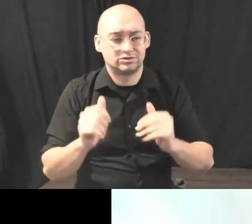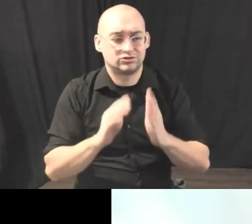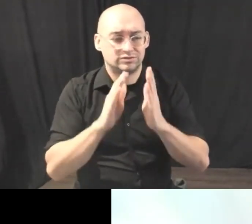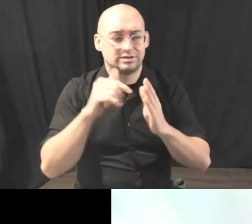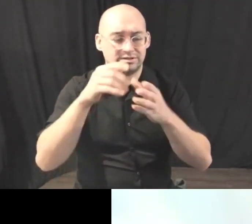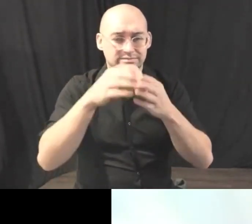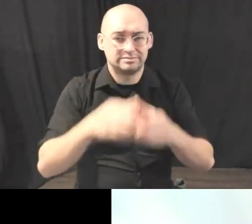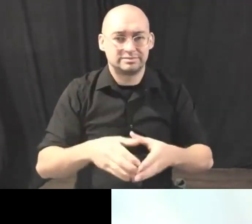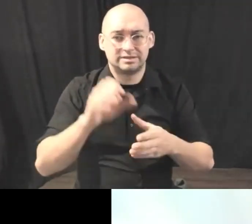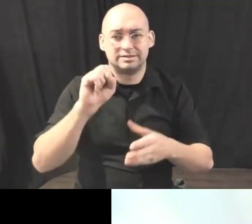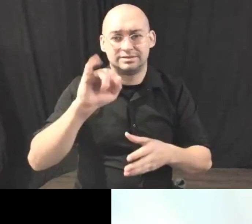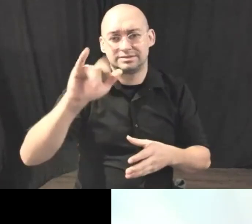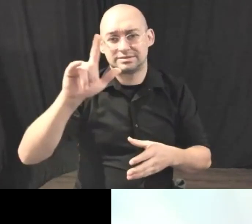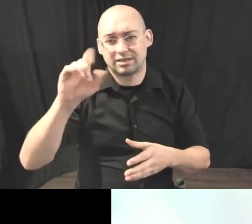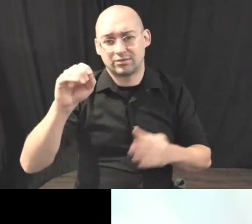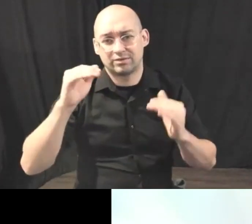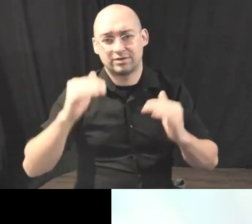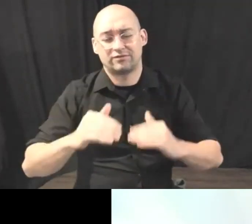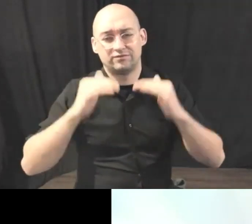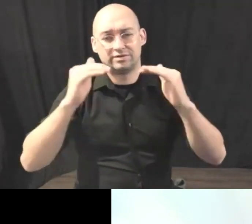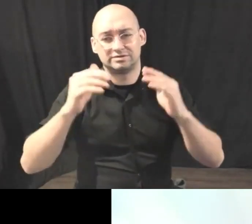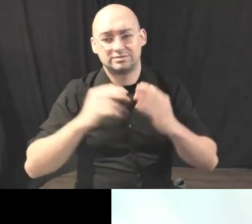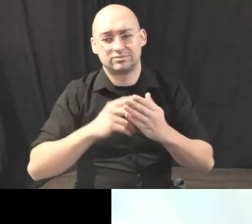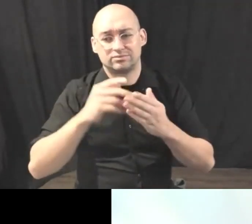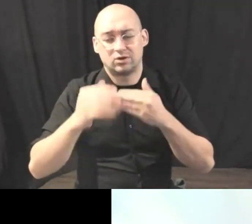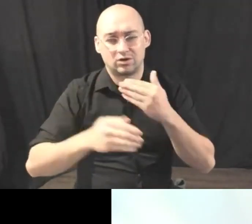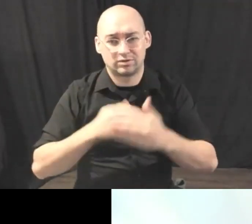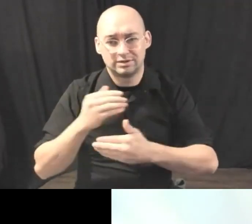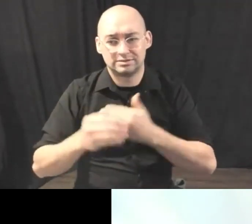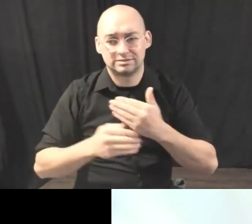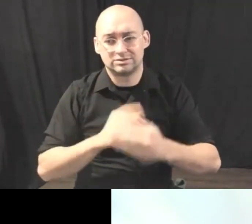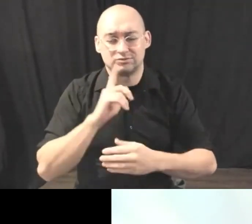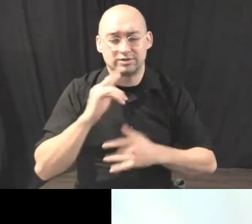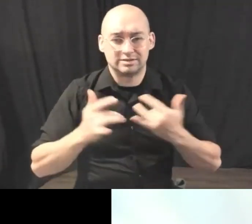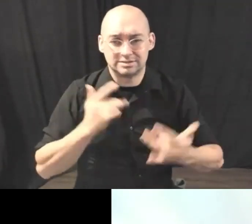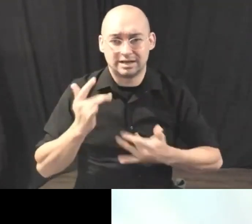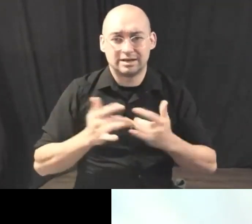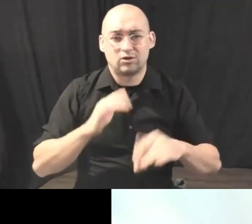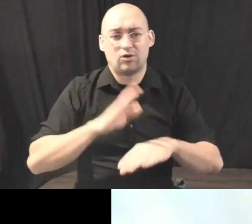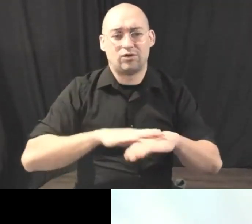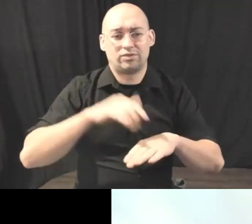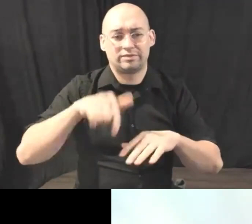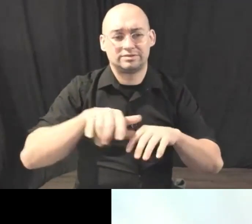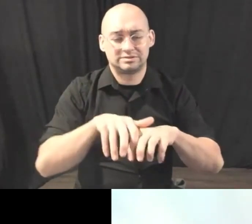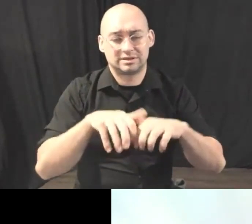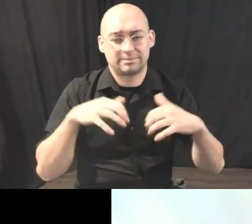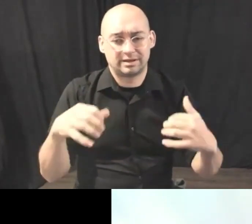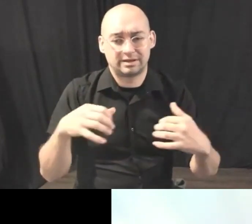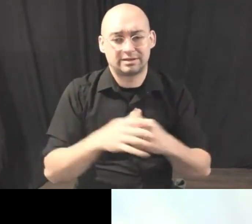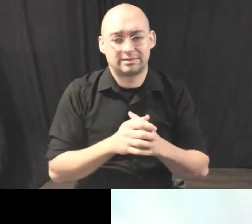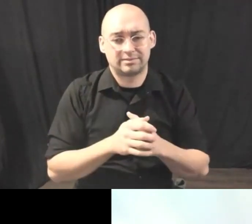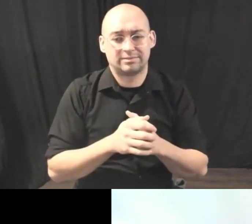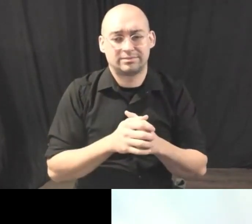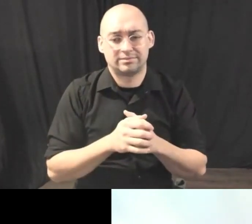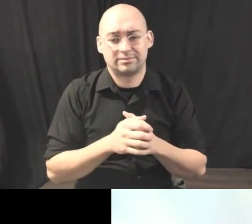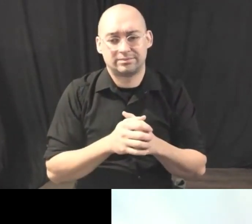and advancing progress. So I've really been thrilled to be on this committee. I think it's, just with I'm sure